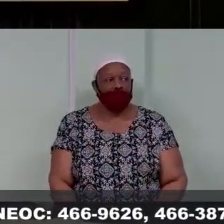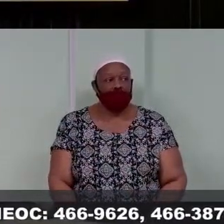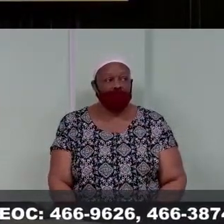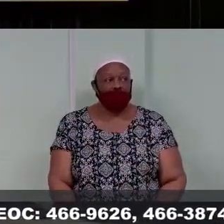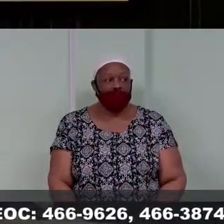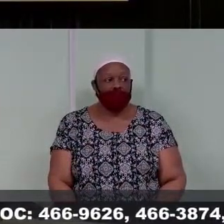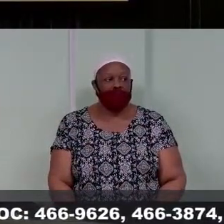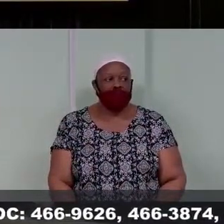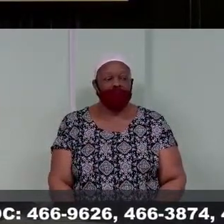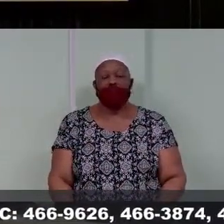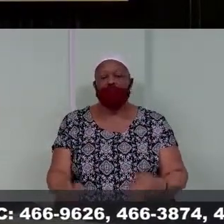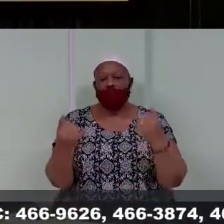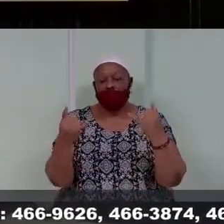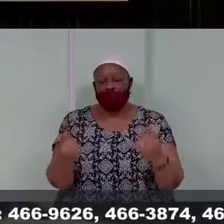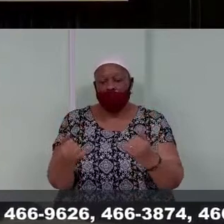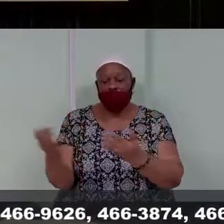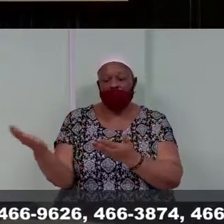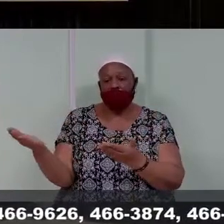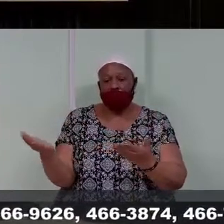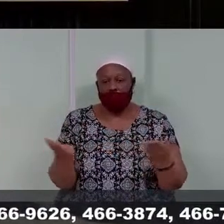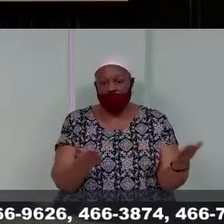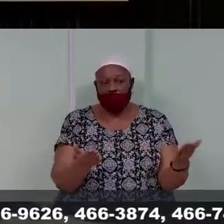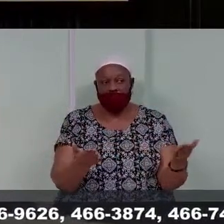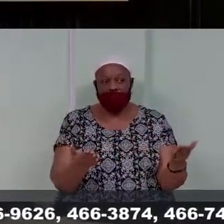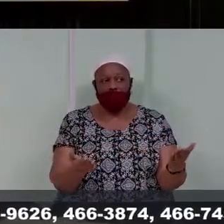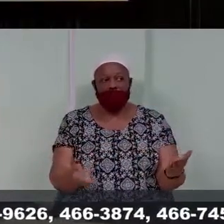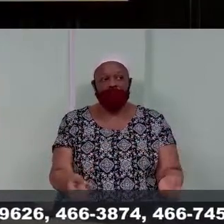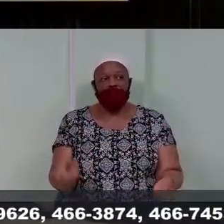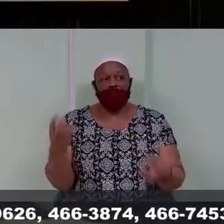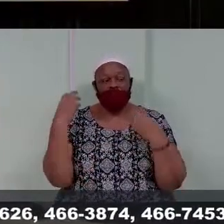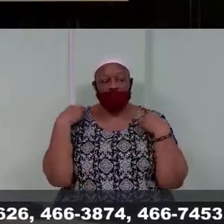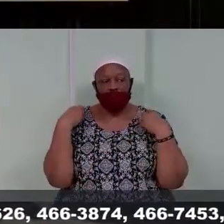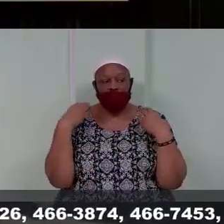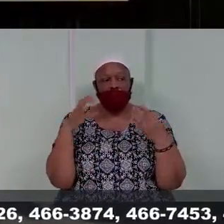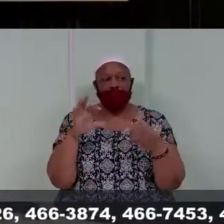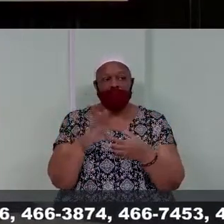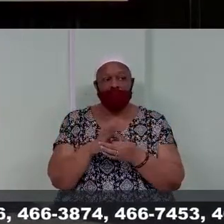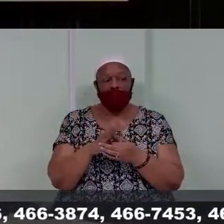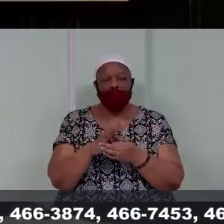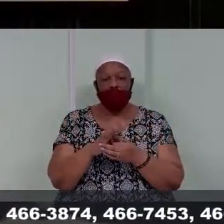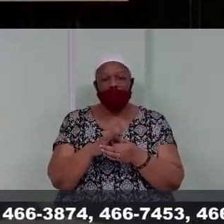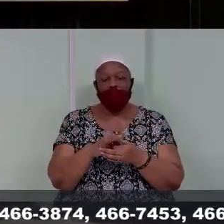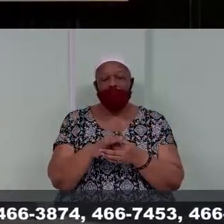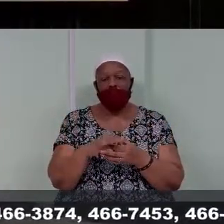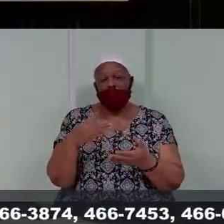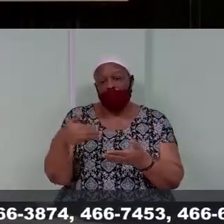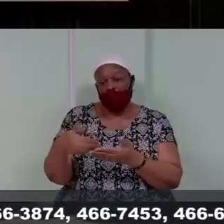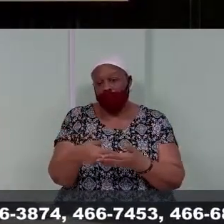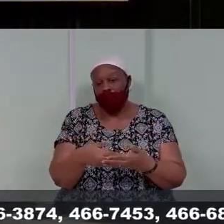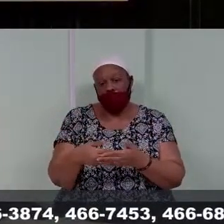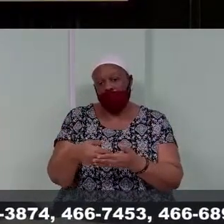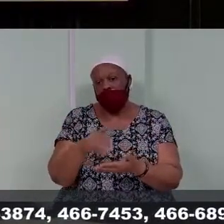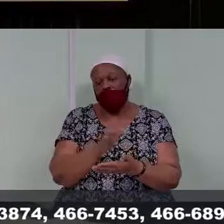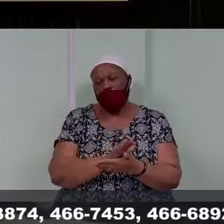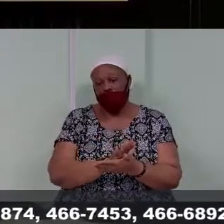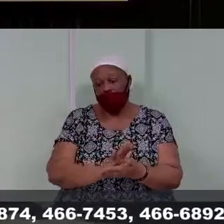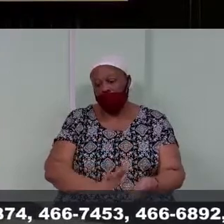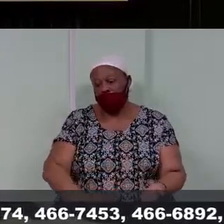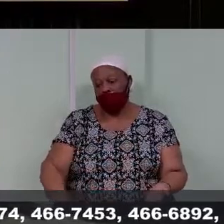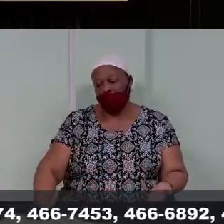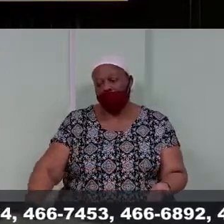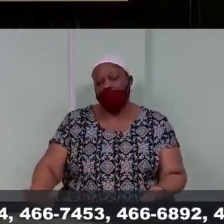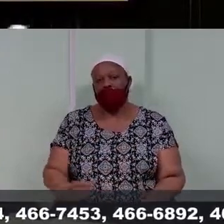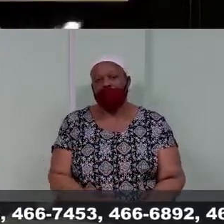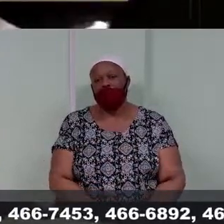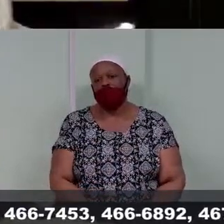Director of the Early Childhood Unit, Ms. Kimona Brown, to address us. Ms. Brown.